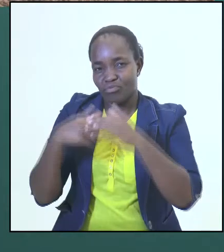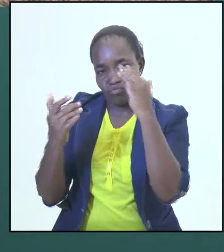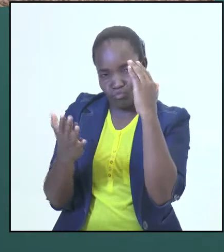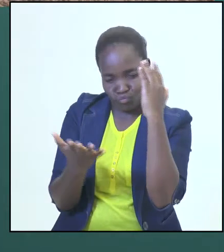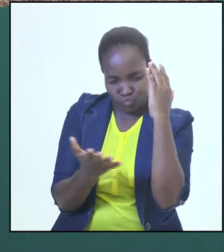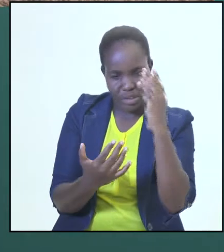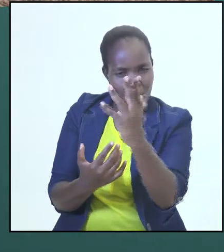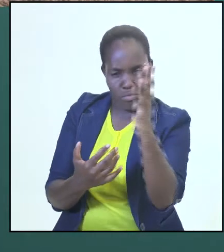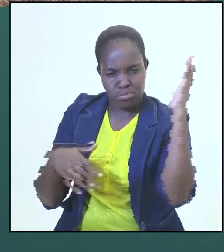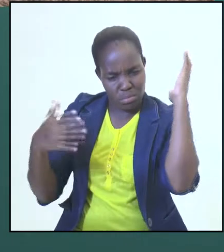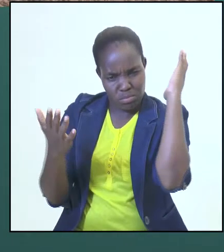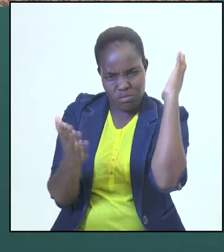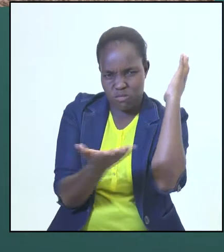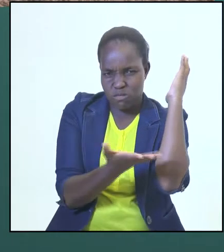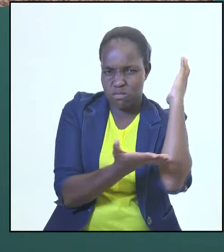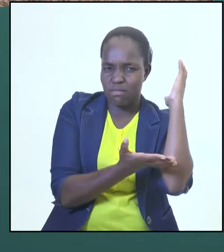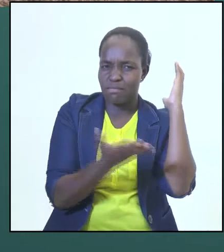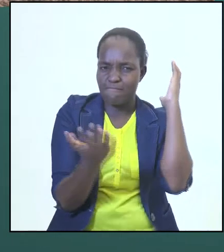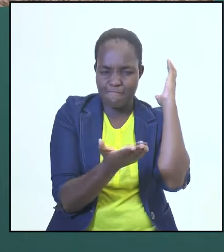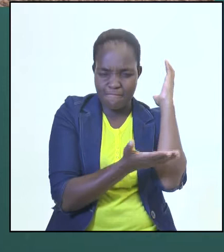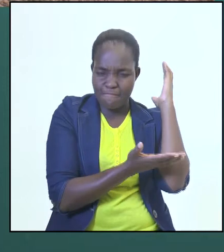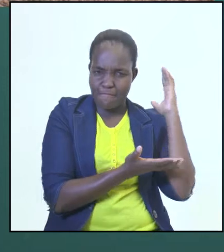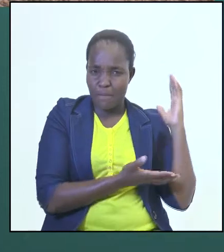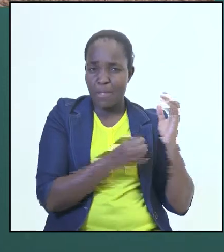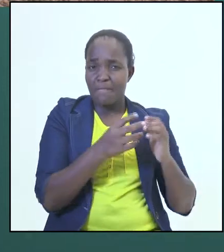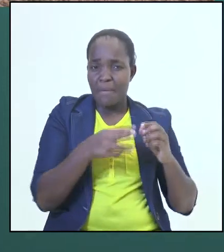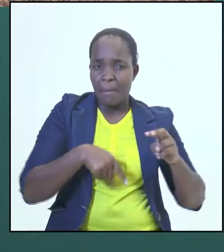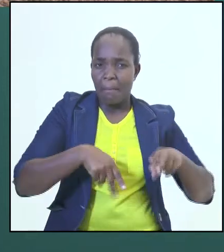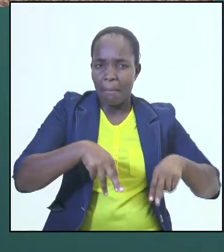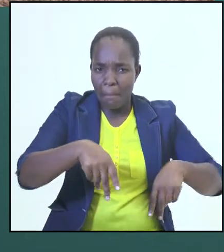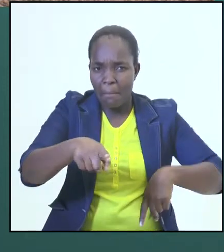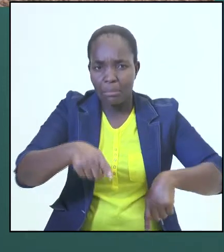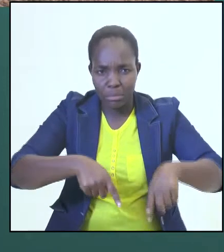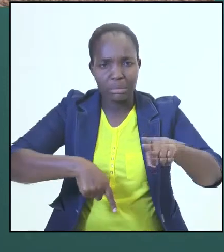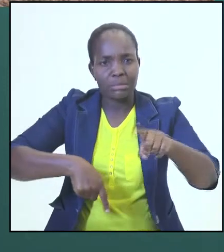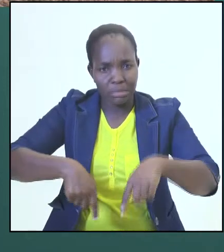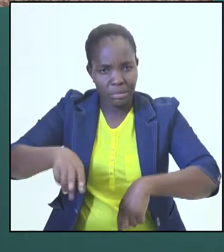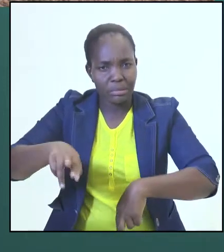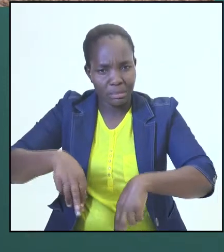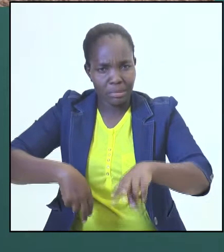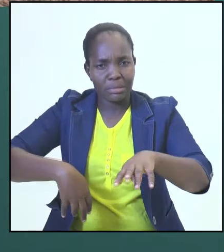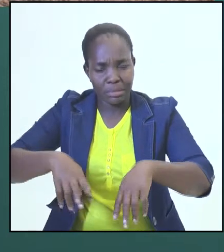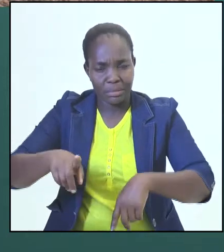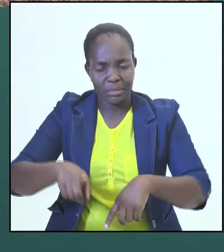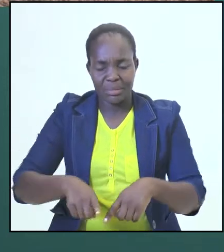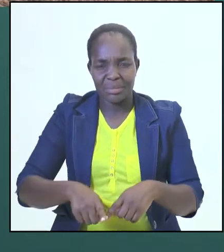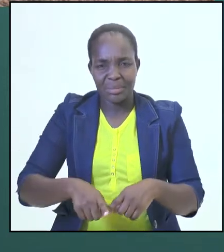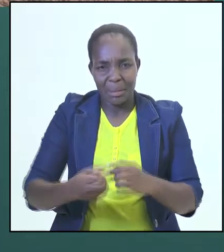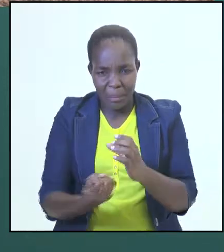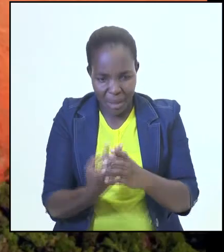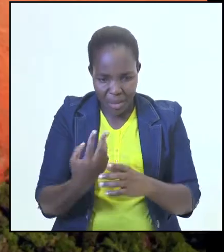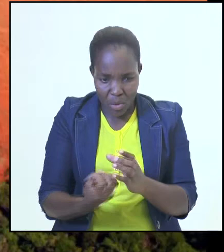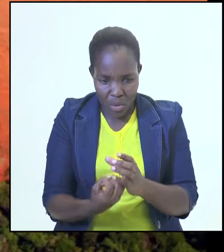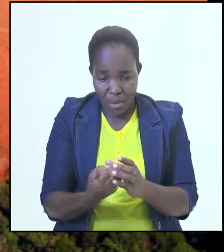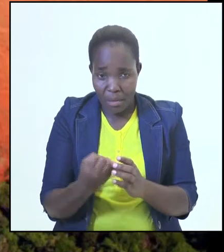the forest. When people walk or drive repeatedly in the same tracks, plants cannot grow in those tracks again.